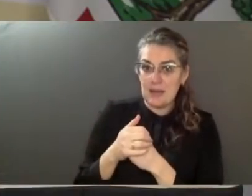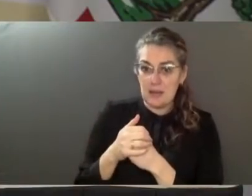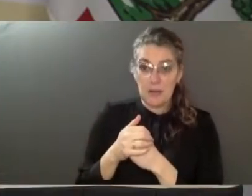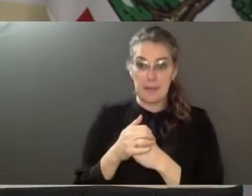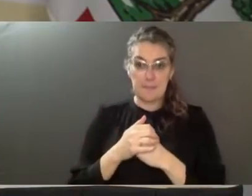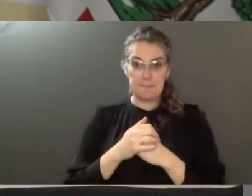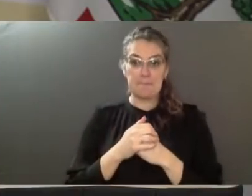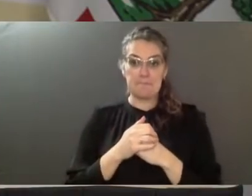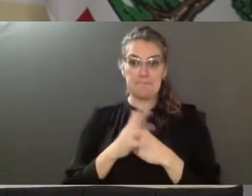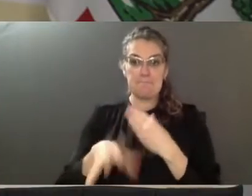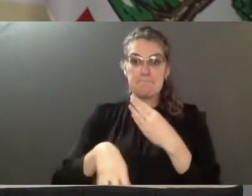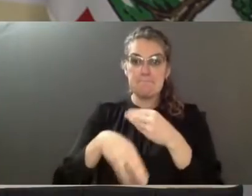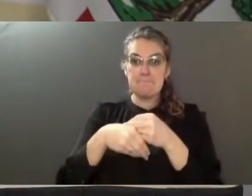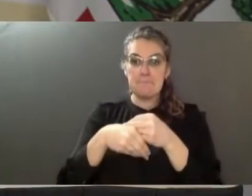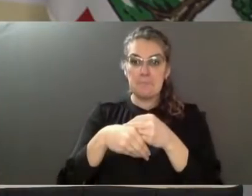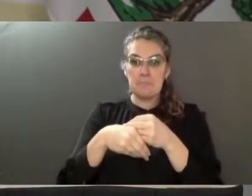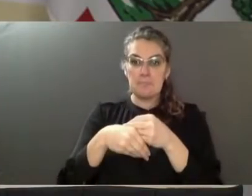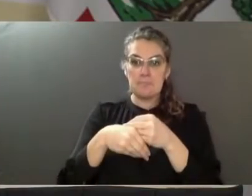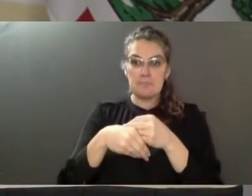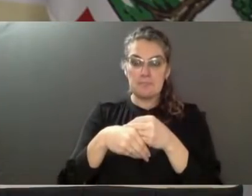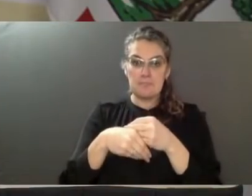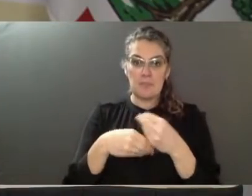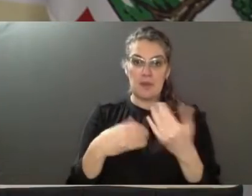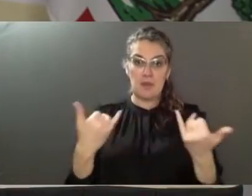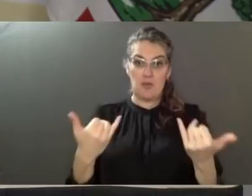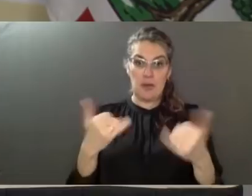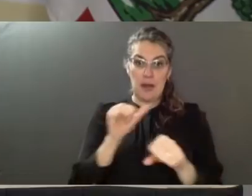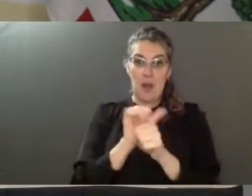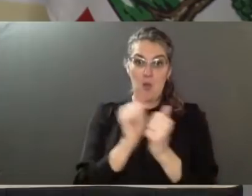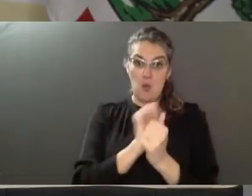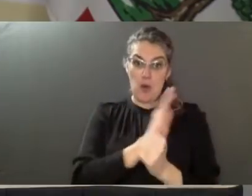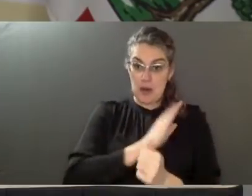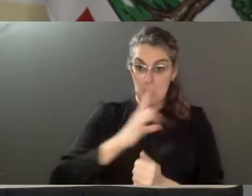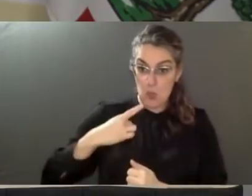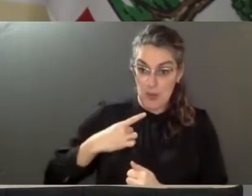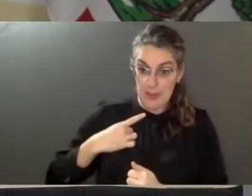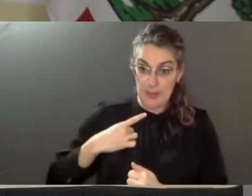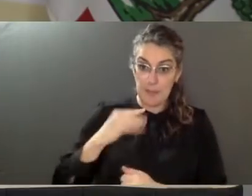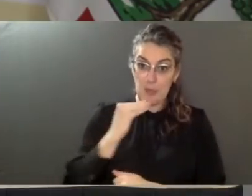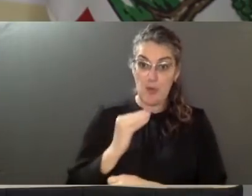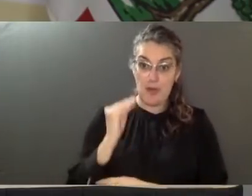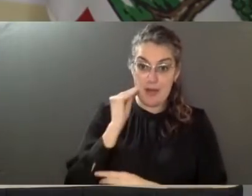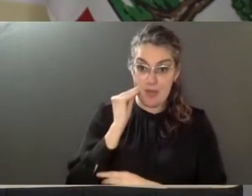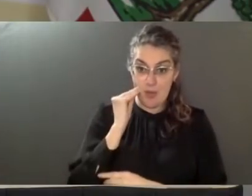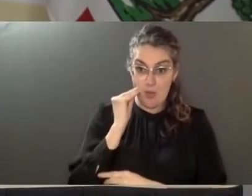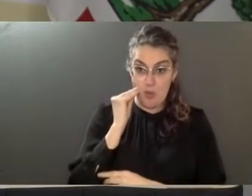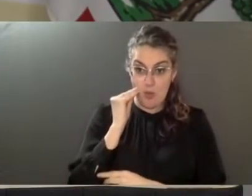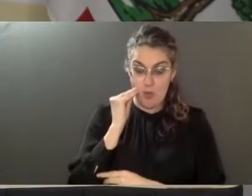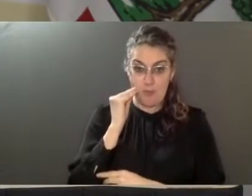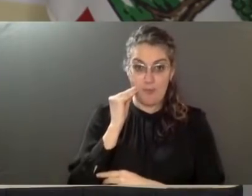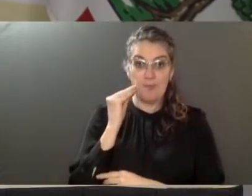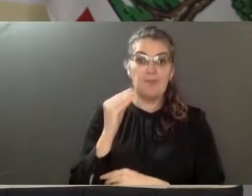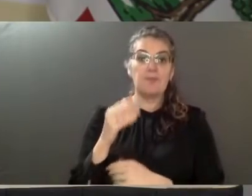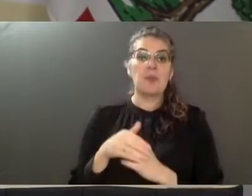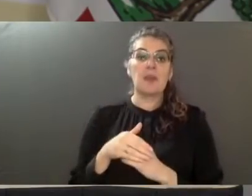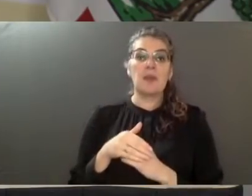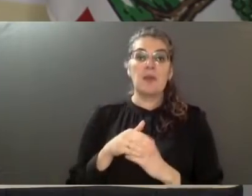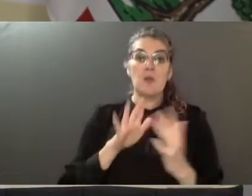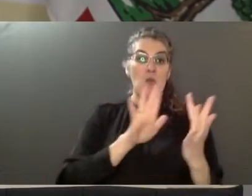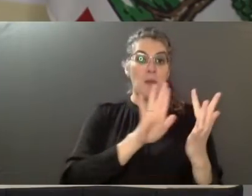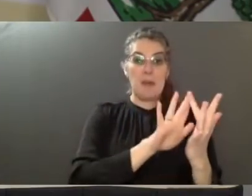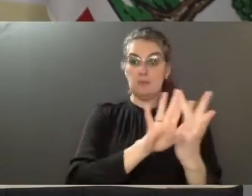would be that we are working with the board and the management of this facility. Ministers Hudson and Aylward have been in contact